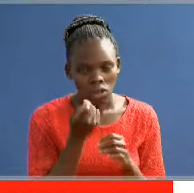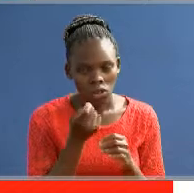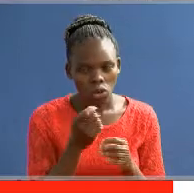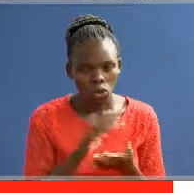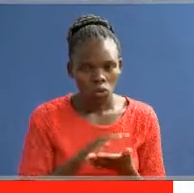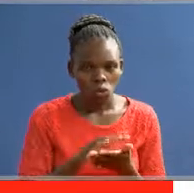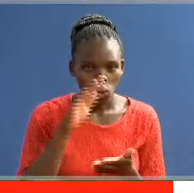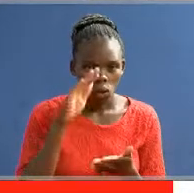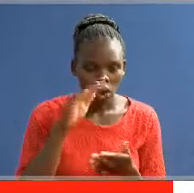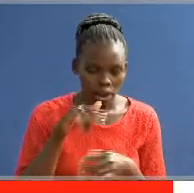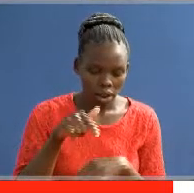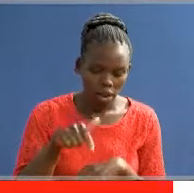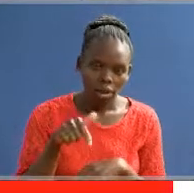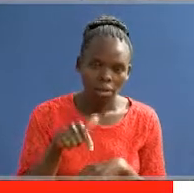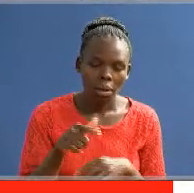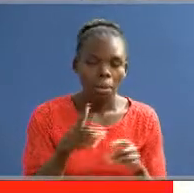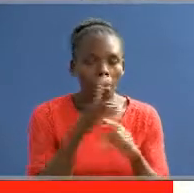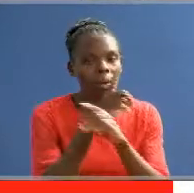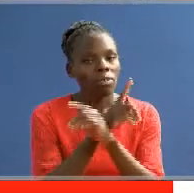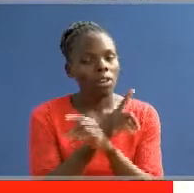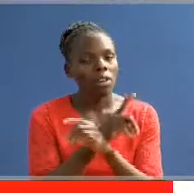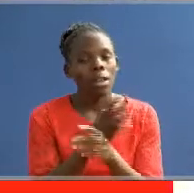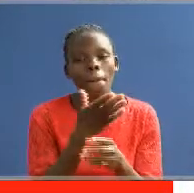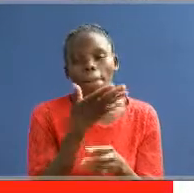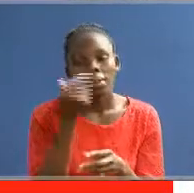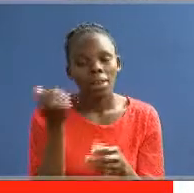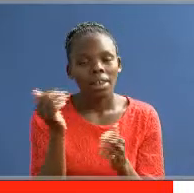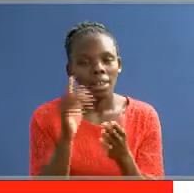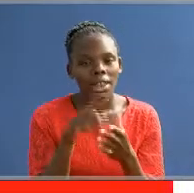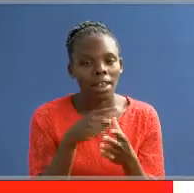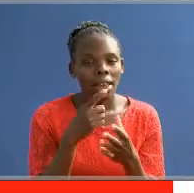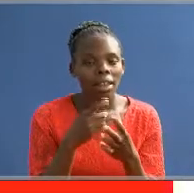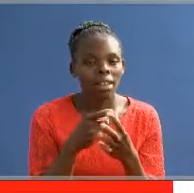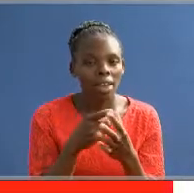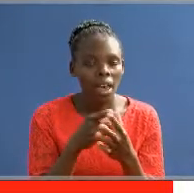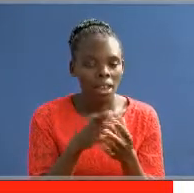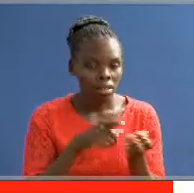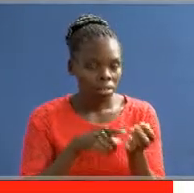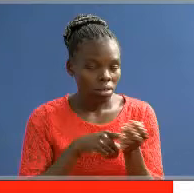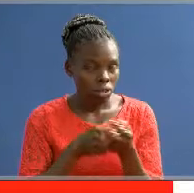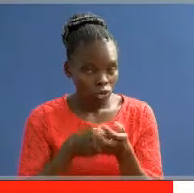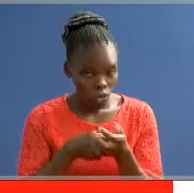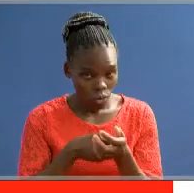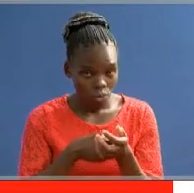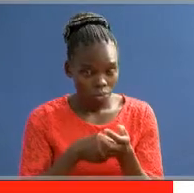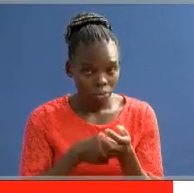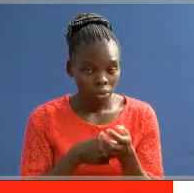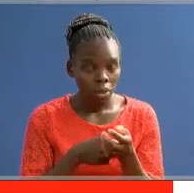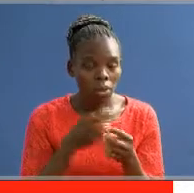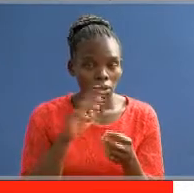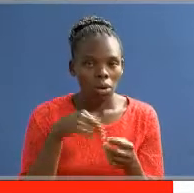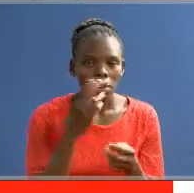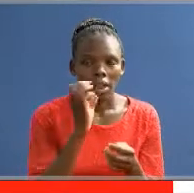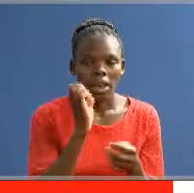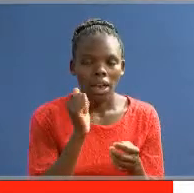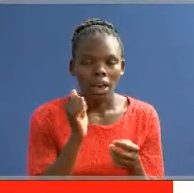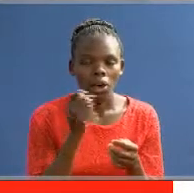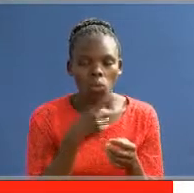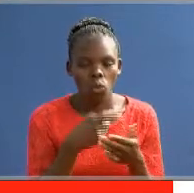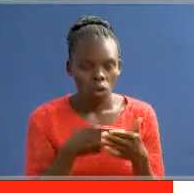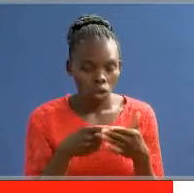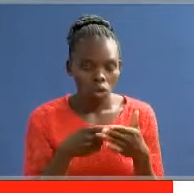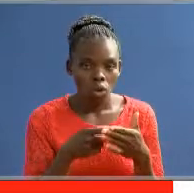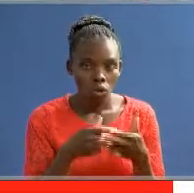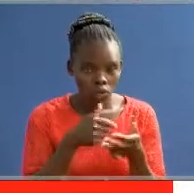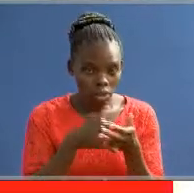leg. Prevention is better than cure, they say. Millicent and Philomena had to endure weeks of treatment,